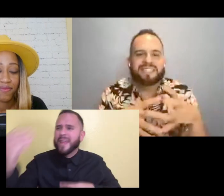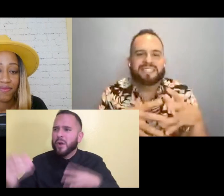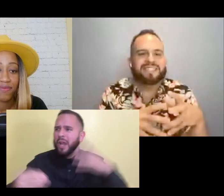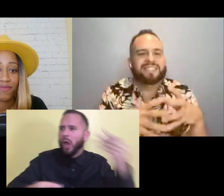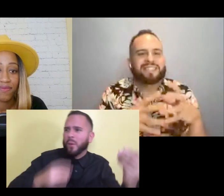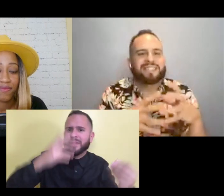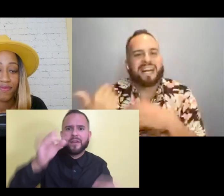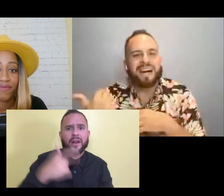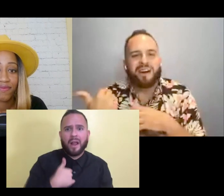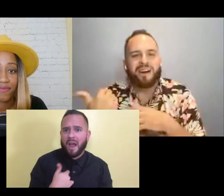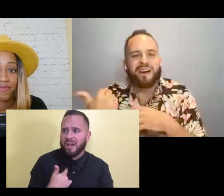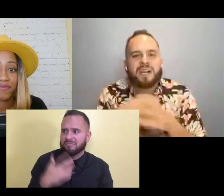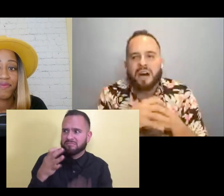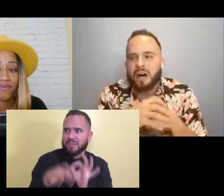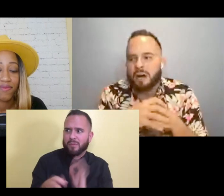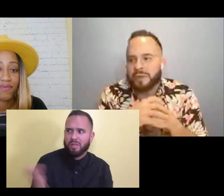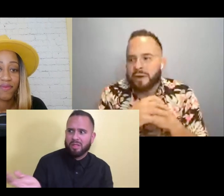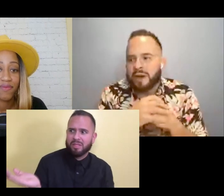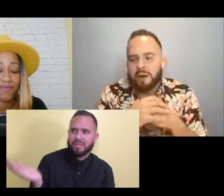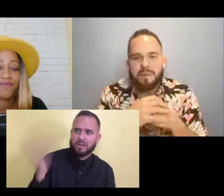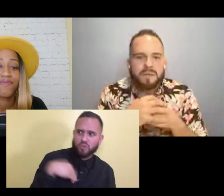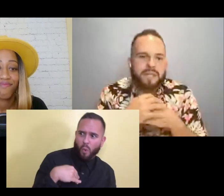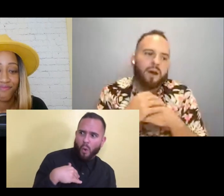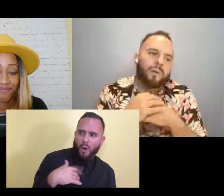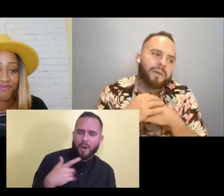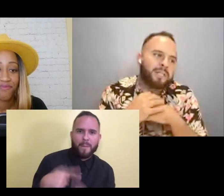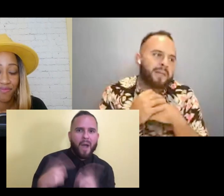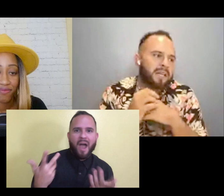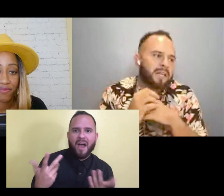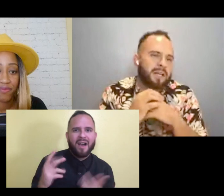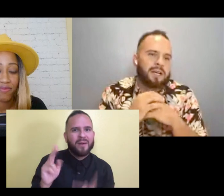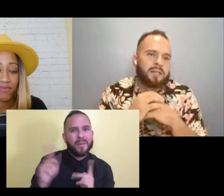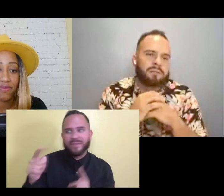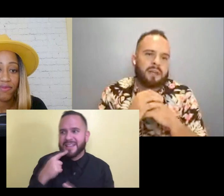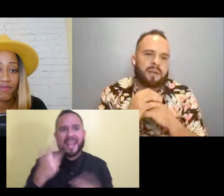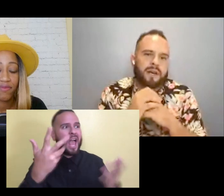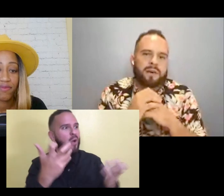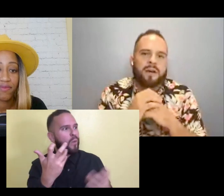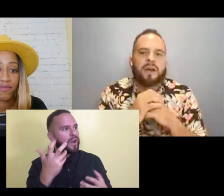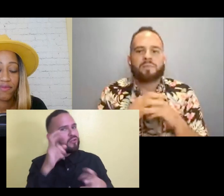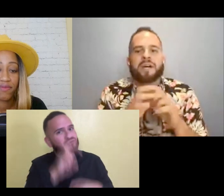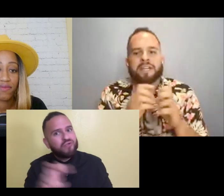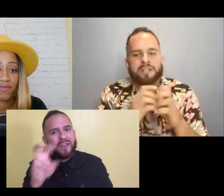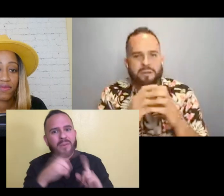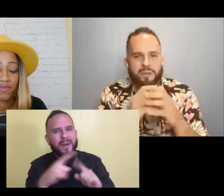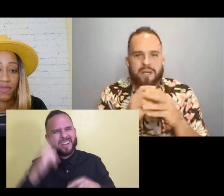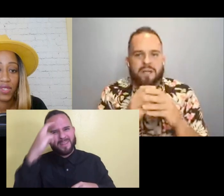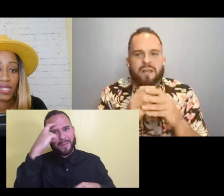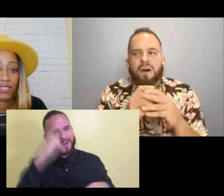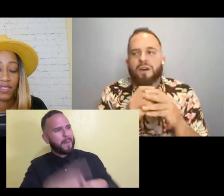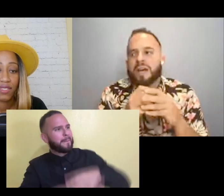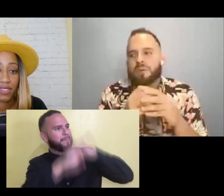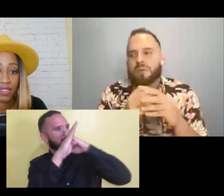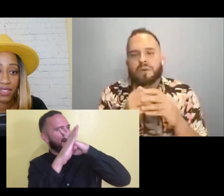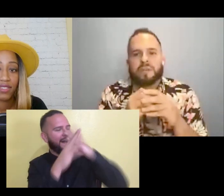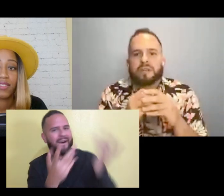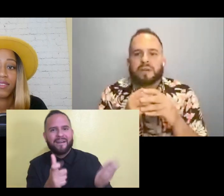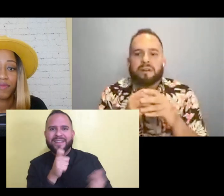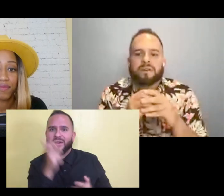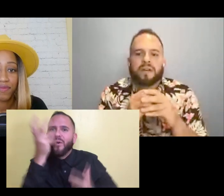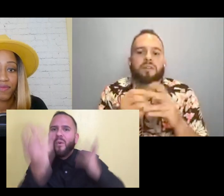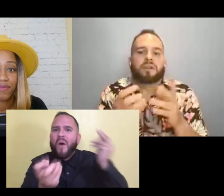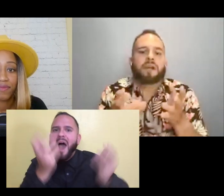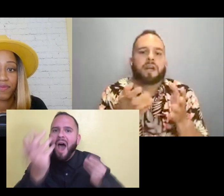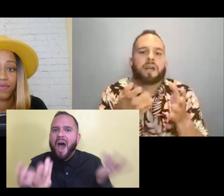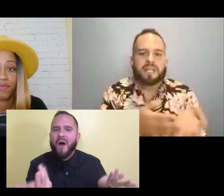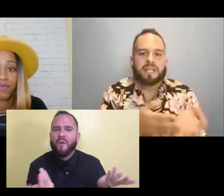blockage that they don't get out. I've had people say, "Oh, well, it's because I don't have money to do that." Okay, well,